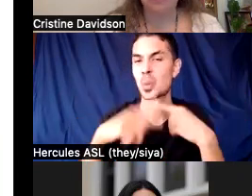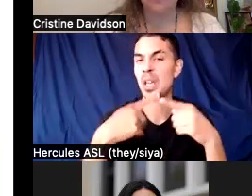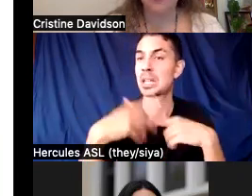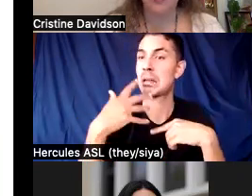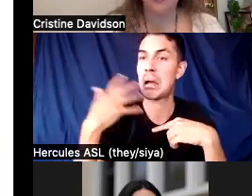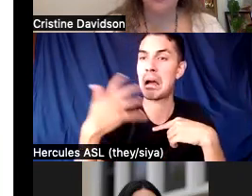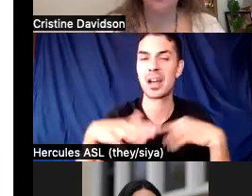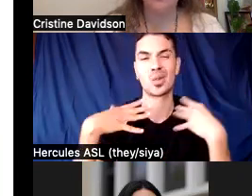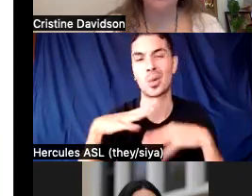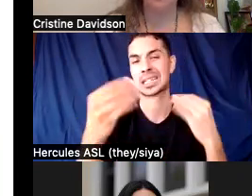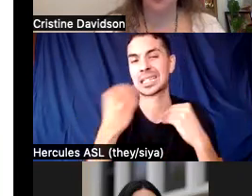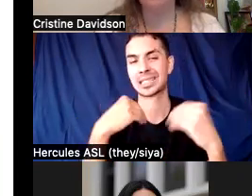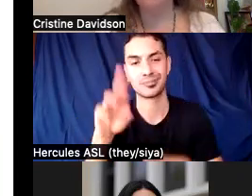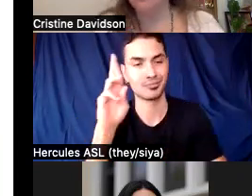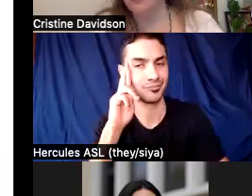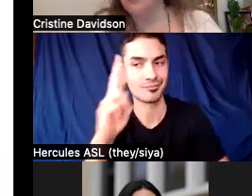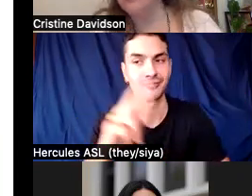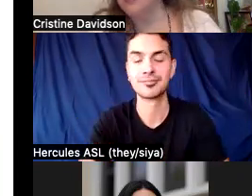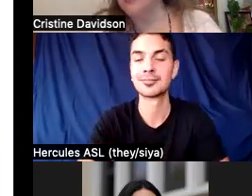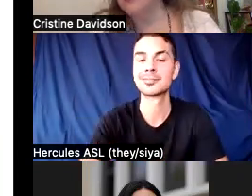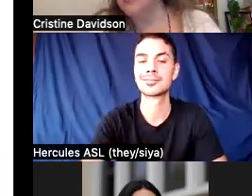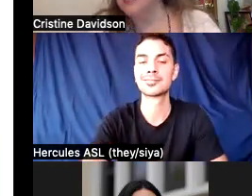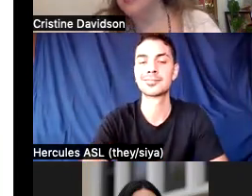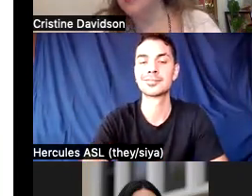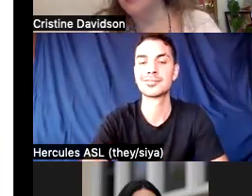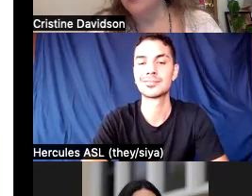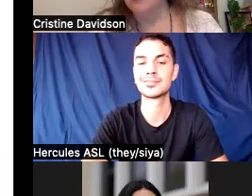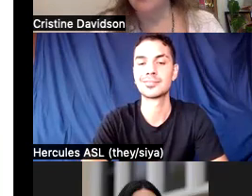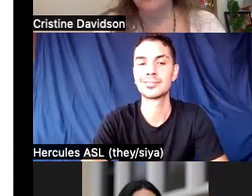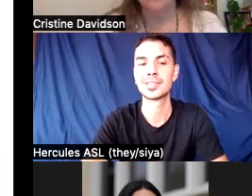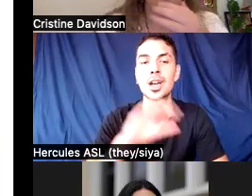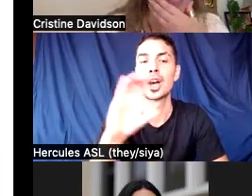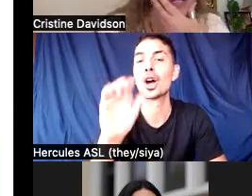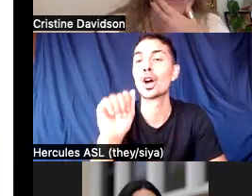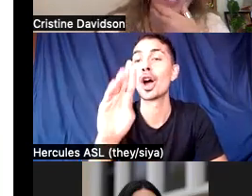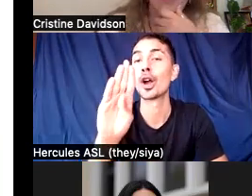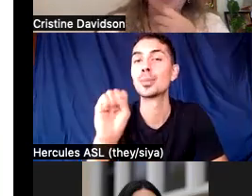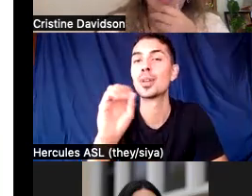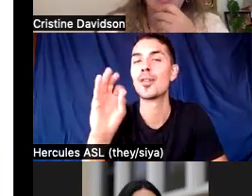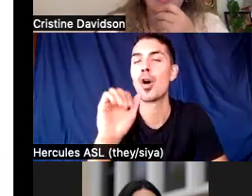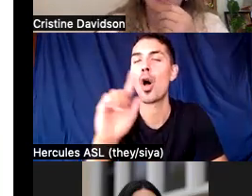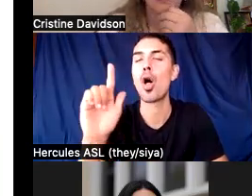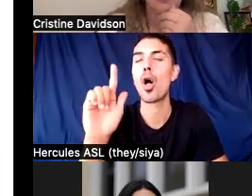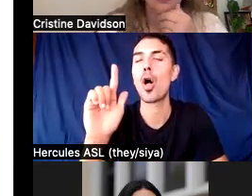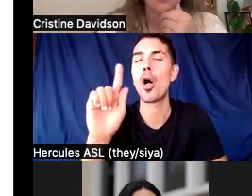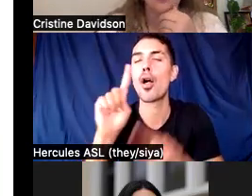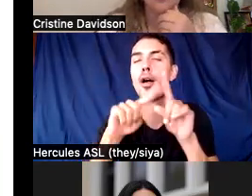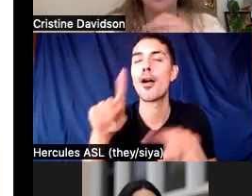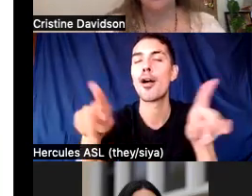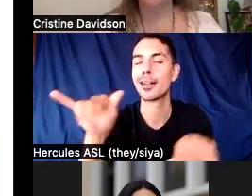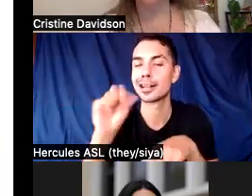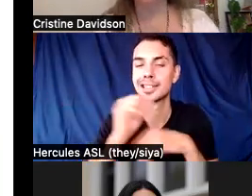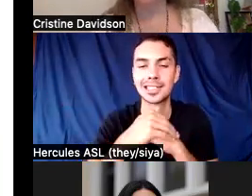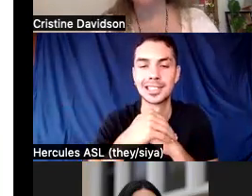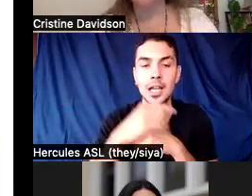Yeah. Awesome. Carbs of all kinds, Kayla said. We need a debate between Takis or Hot